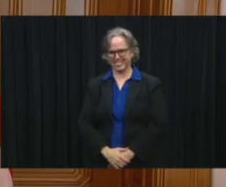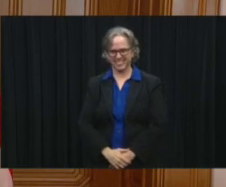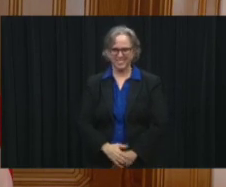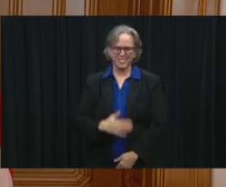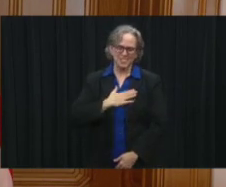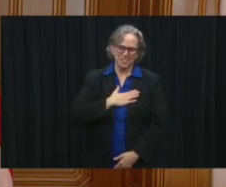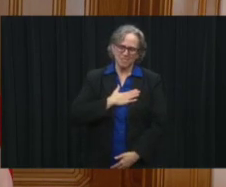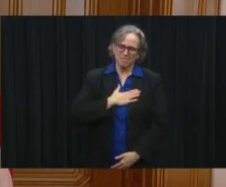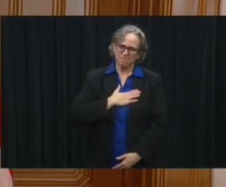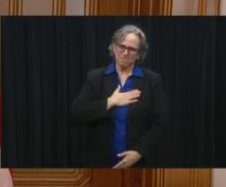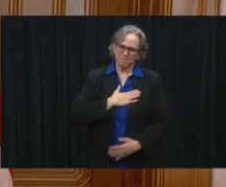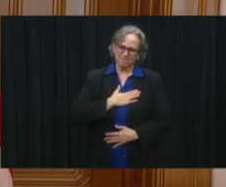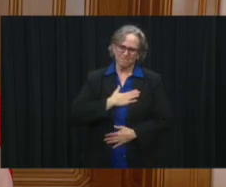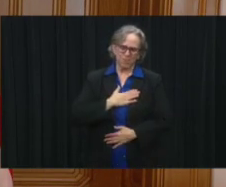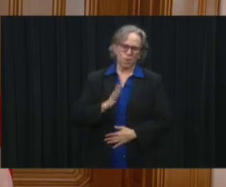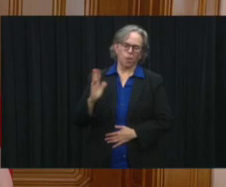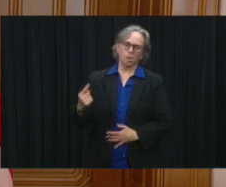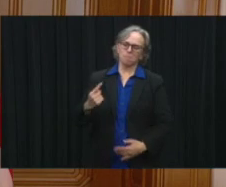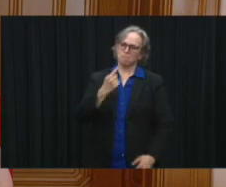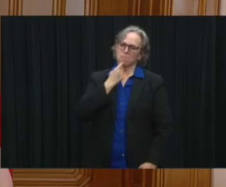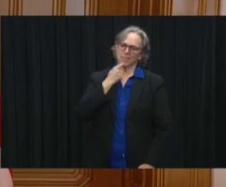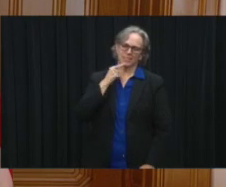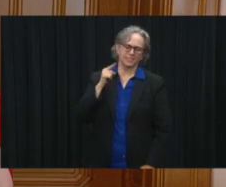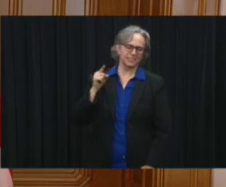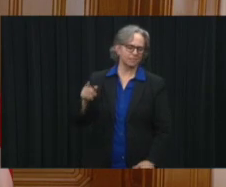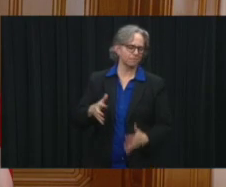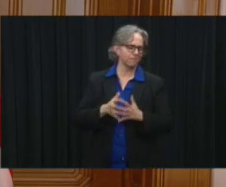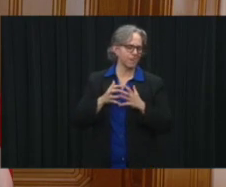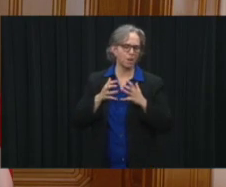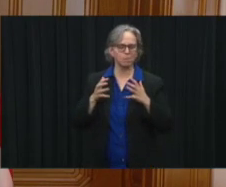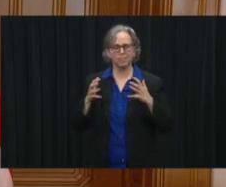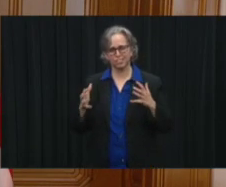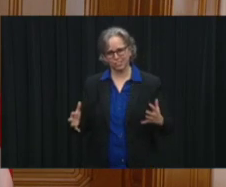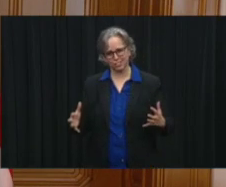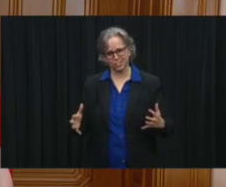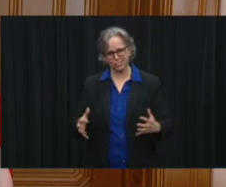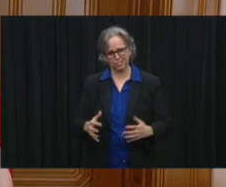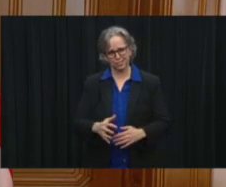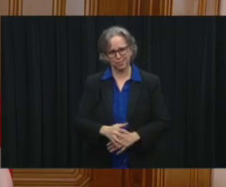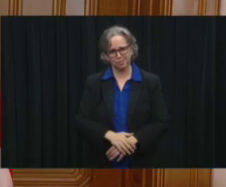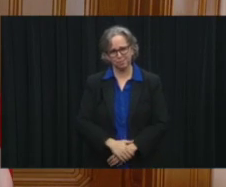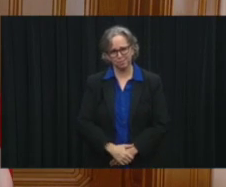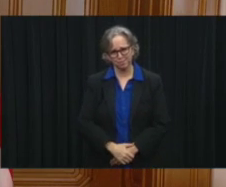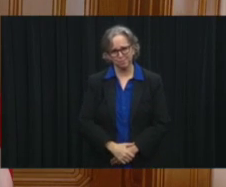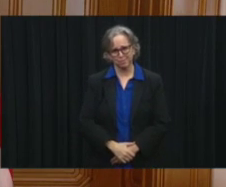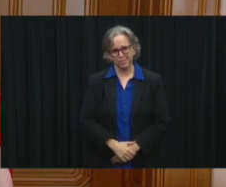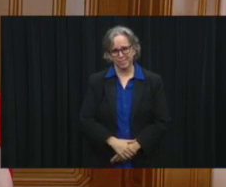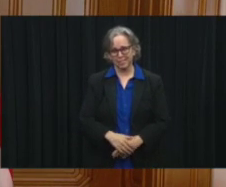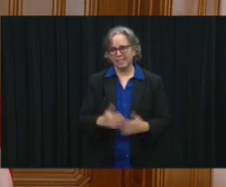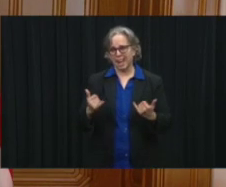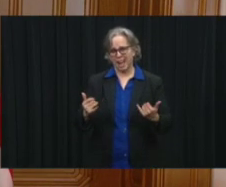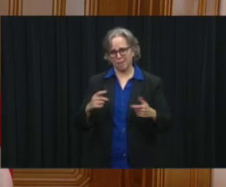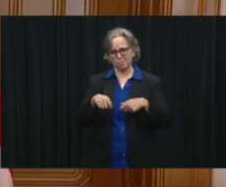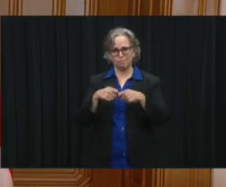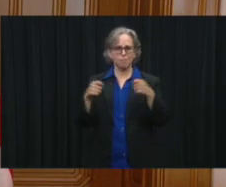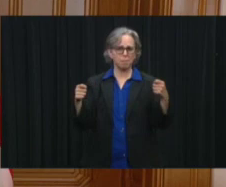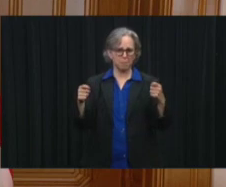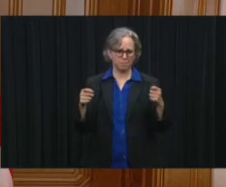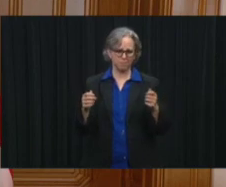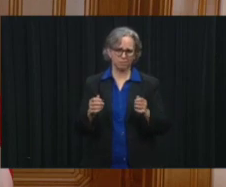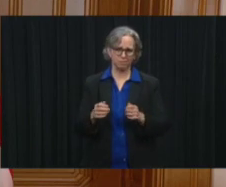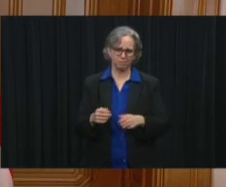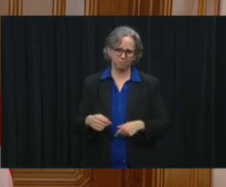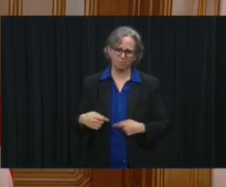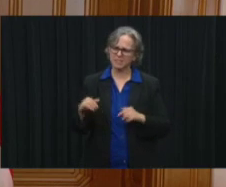We will miss him very much. We're going to close now the way we've closed the last couple